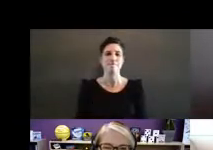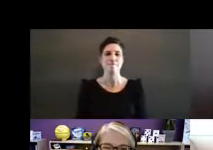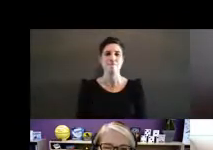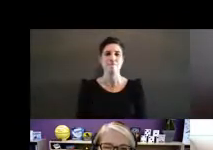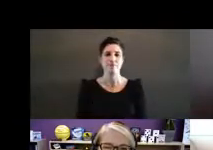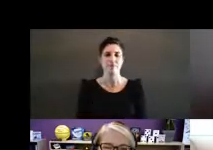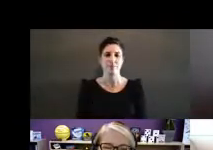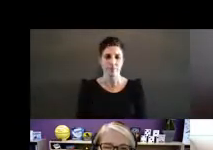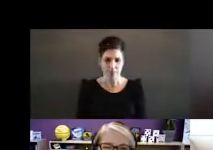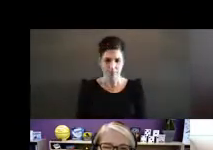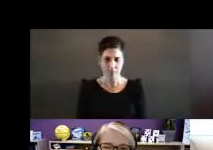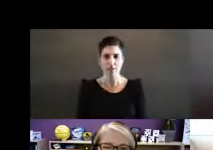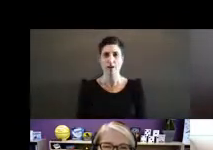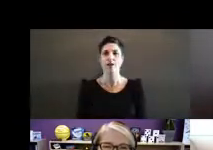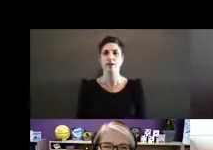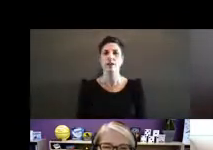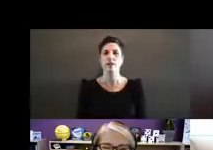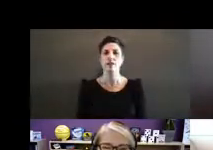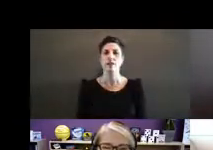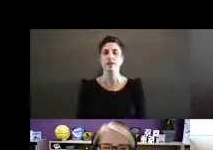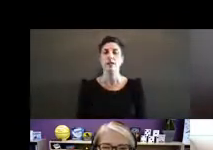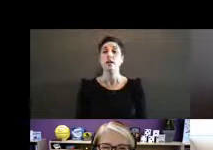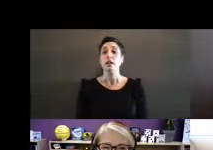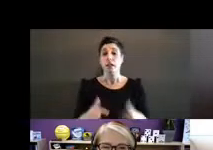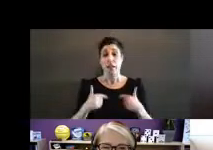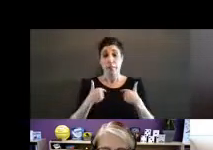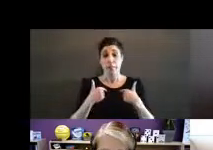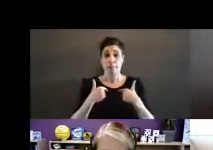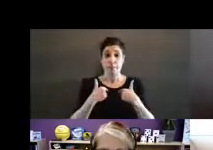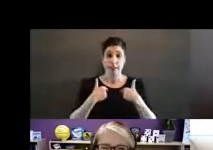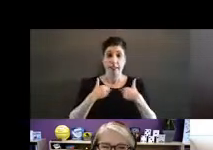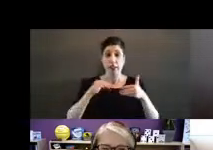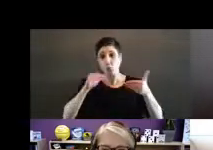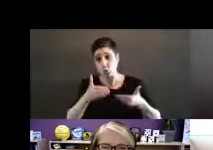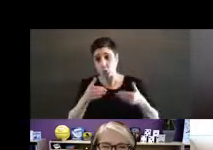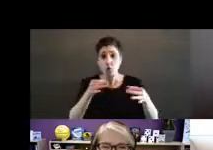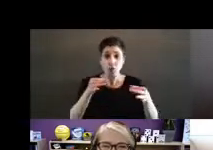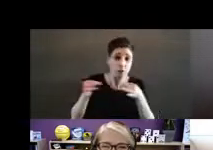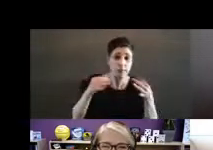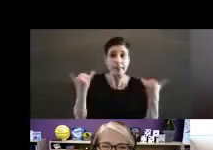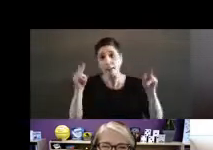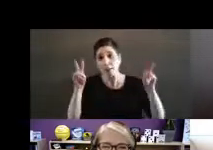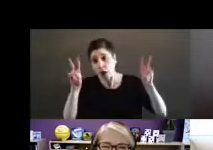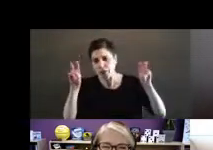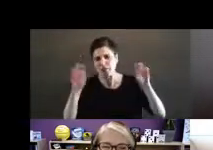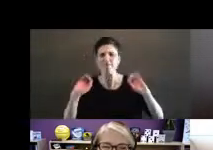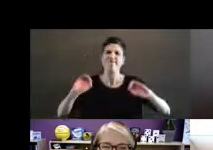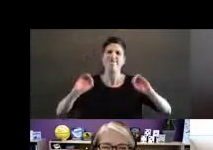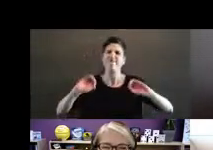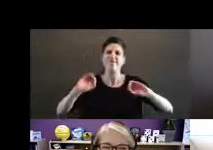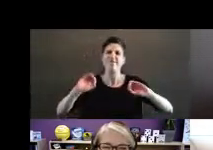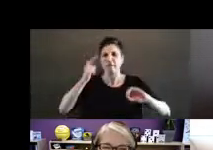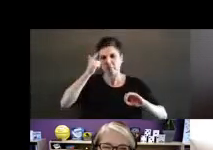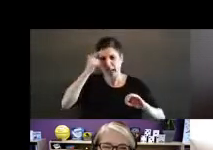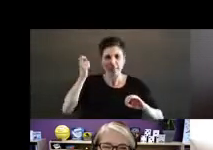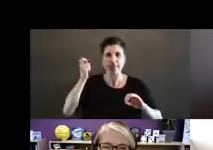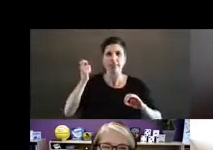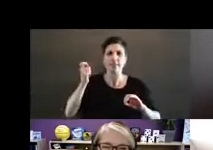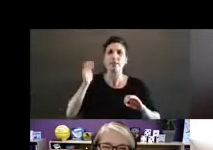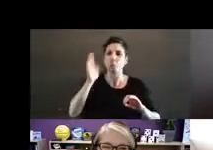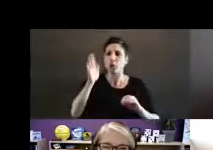So we're going to start the panel. I didn't give much of an introduction because we're going to give people a chance to introduce themselves, which works a little bit